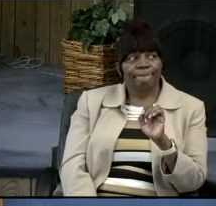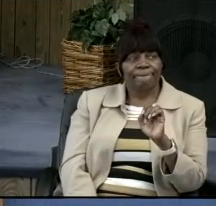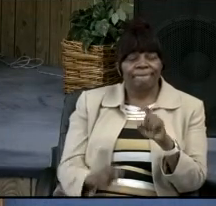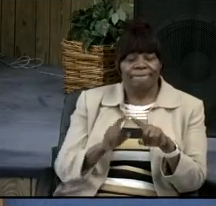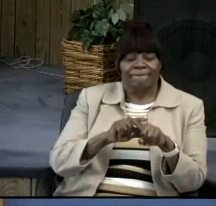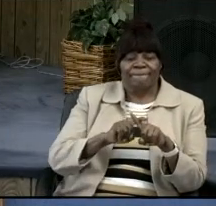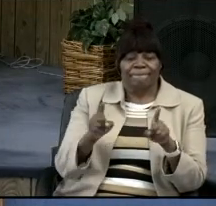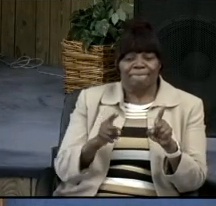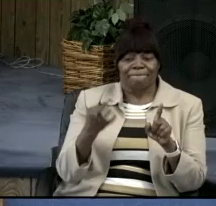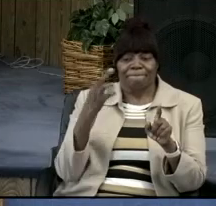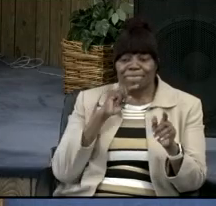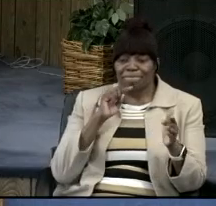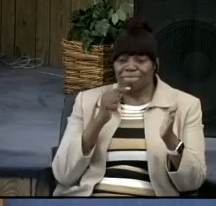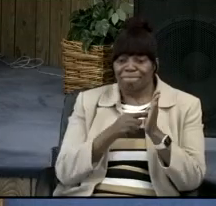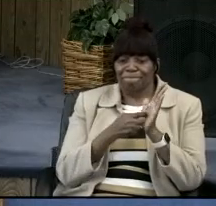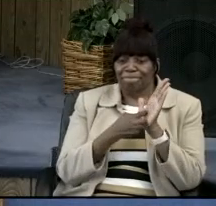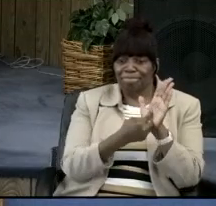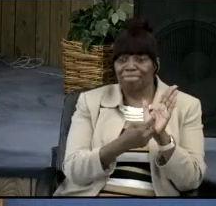But it's on the record.